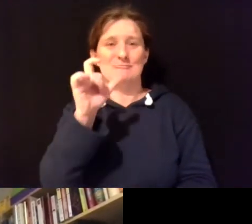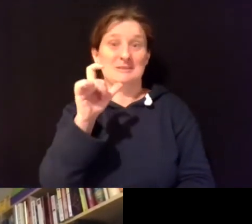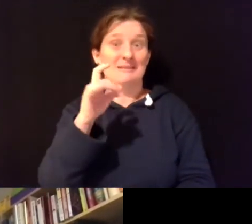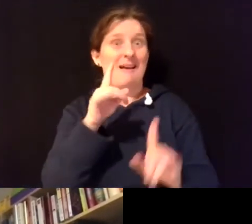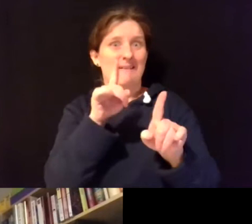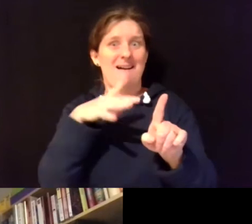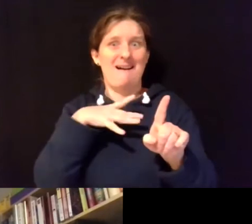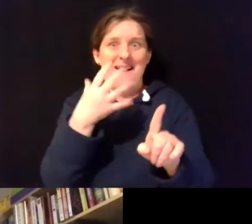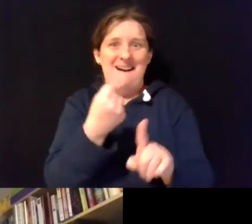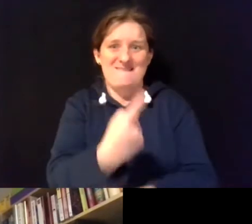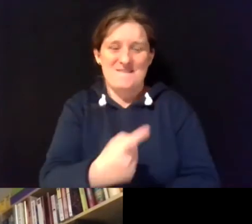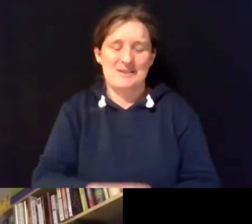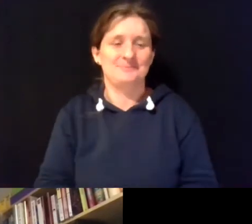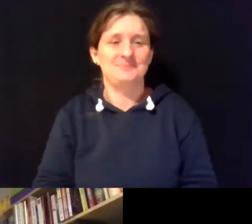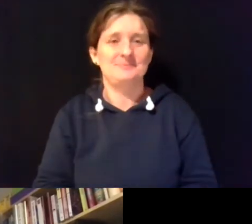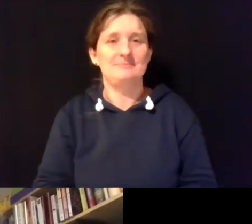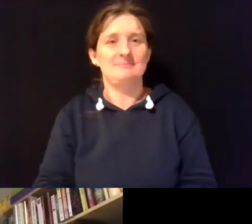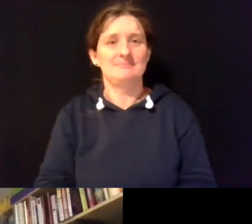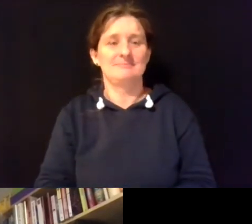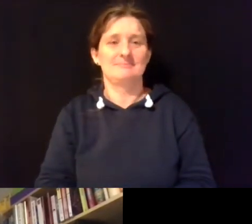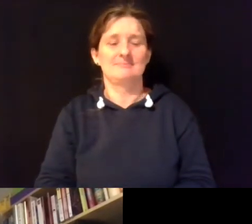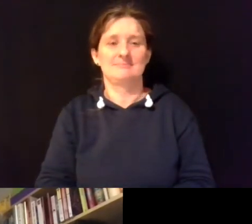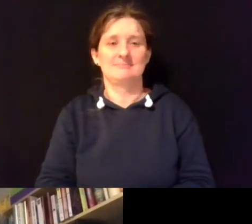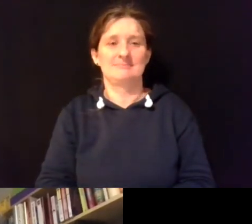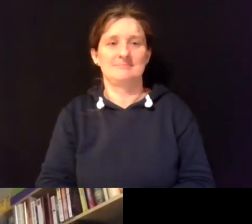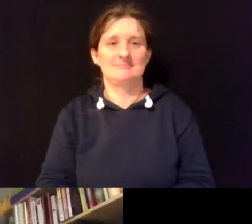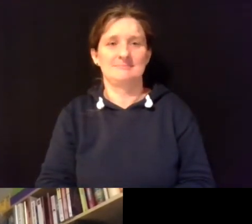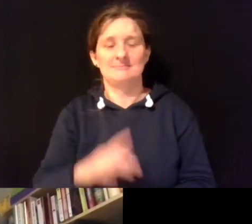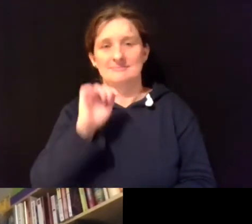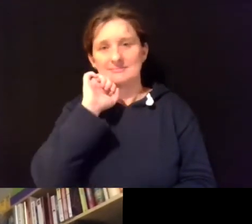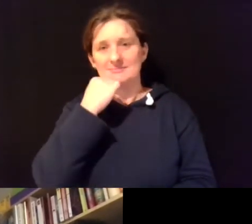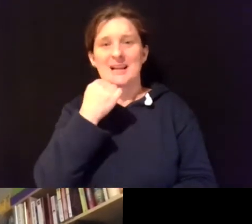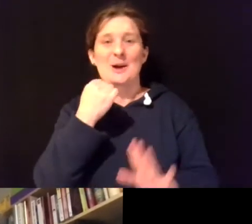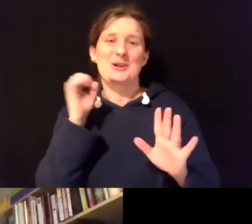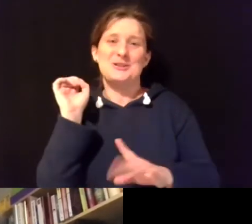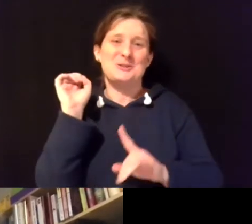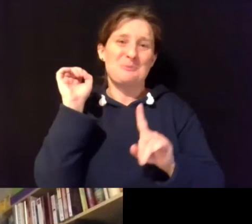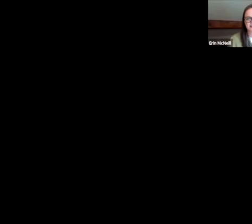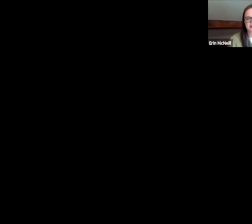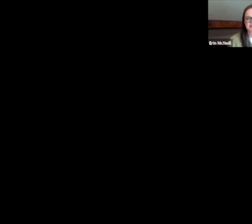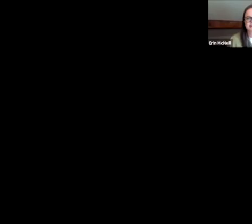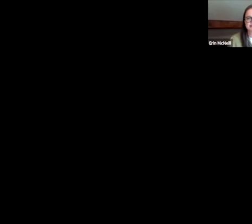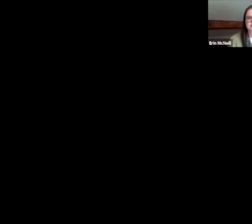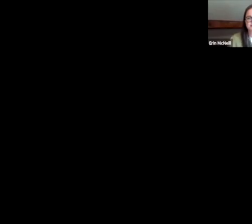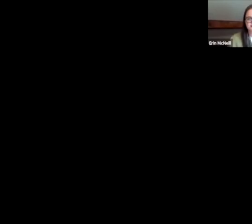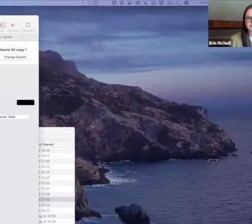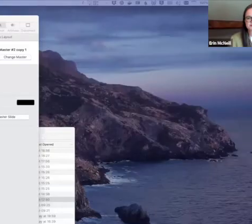believe it is, and go ahead and share his screen. I'm going to spotlight him, and I'll see you guys at the end of the